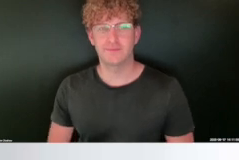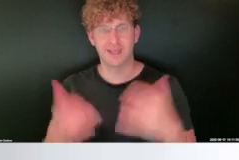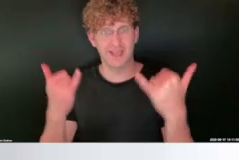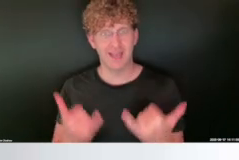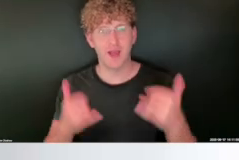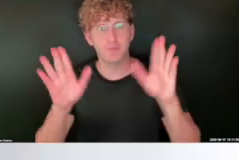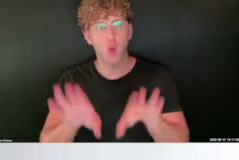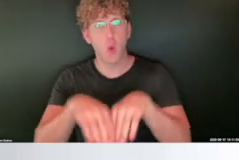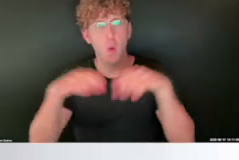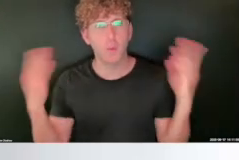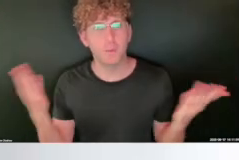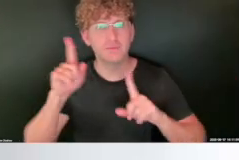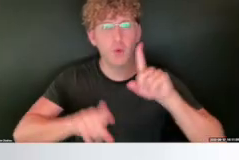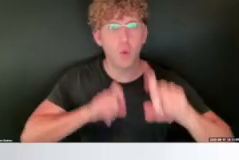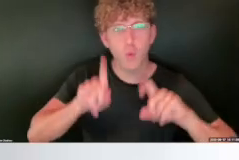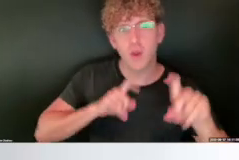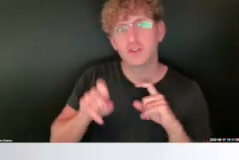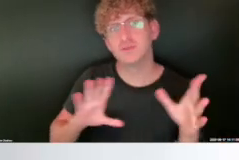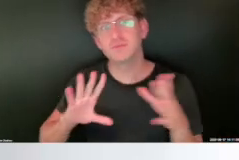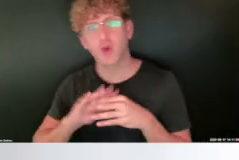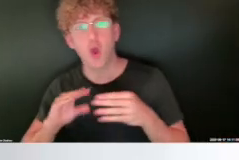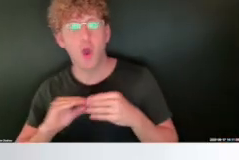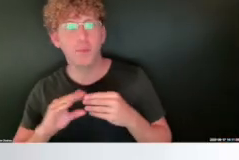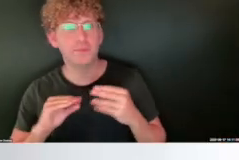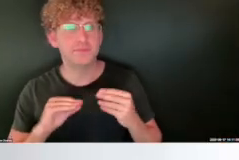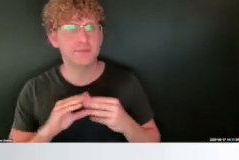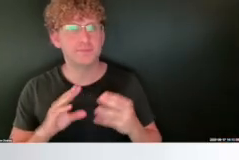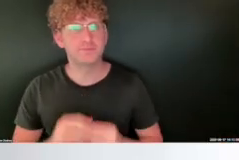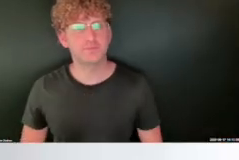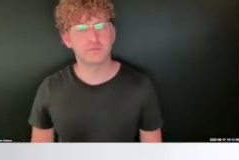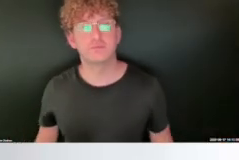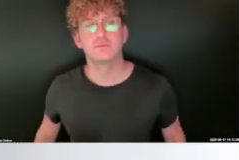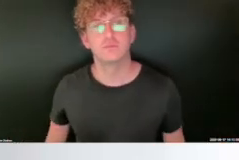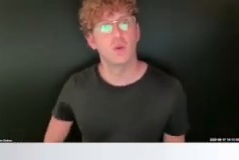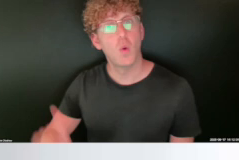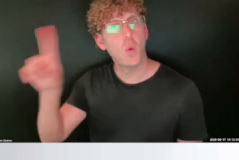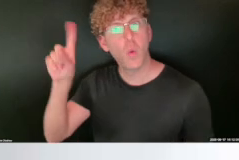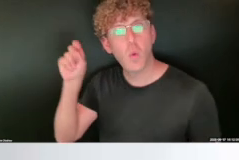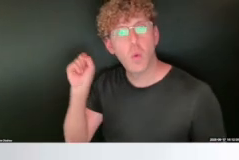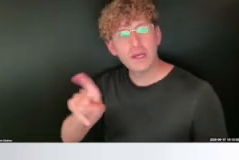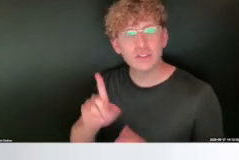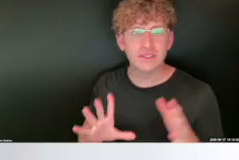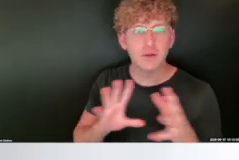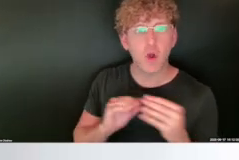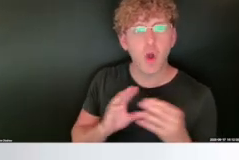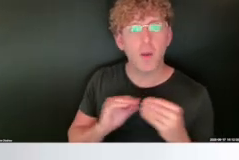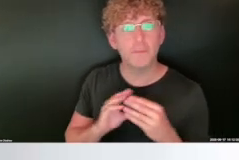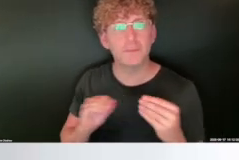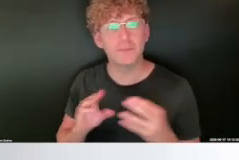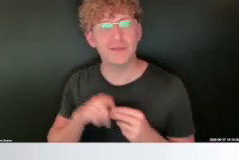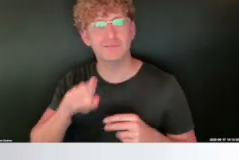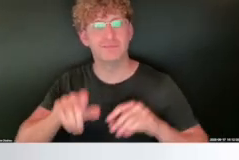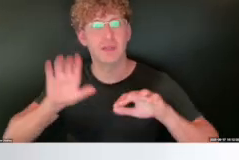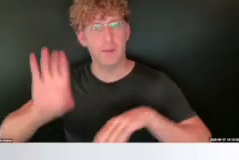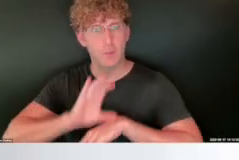presentation. To ask a question or make a comment, if you were online using the desktop version of Zoom, please click the raise